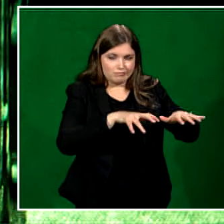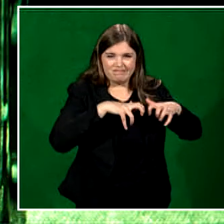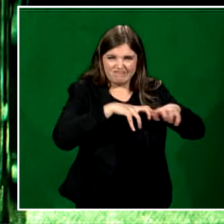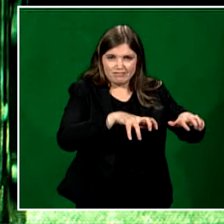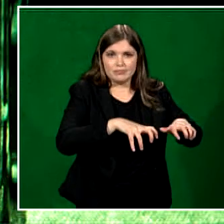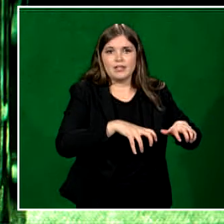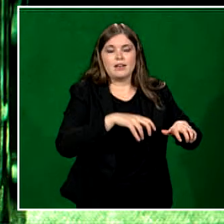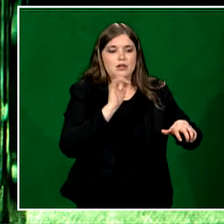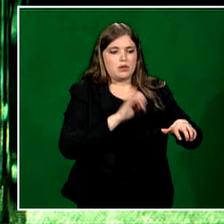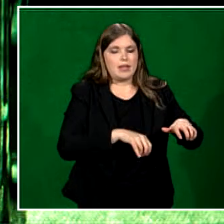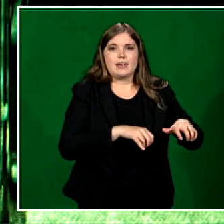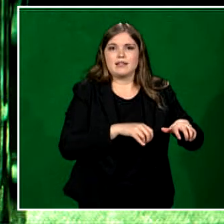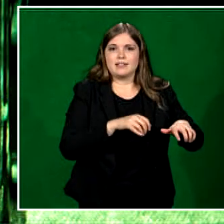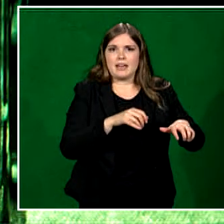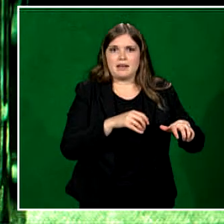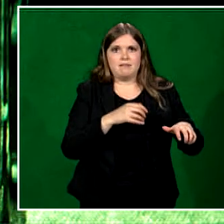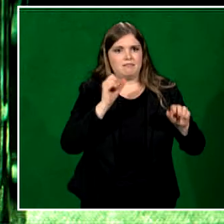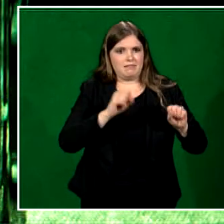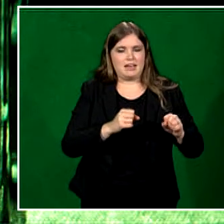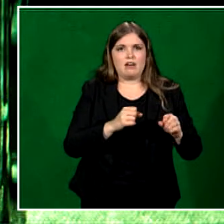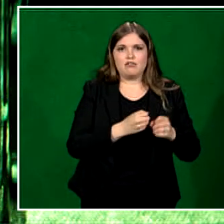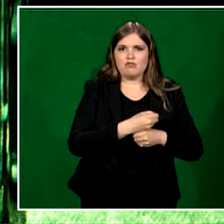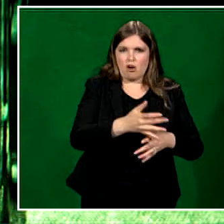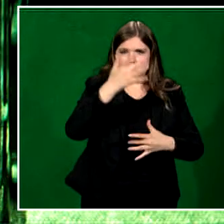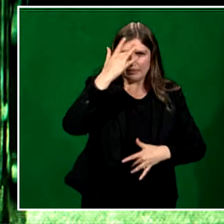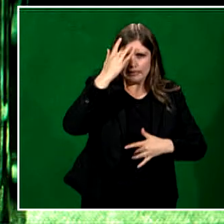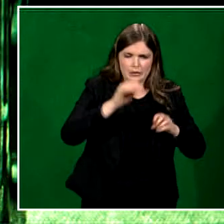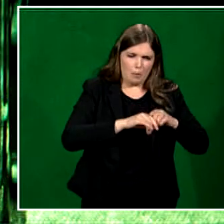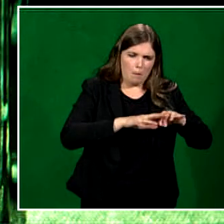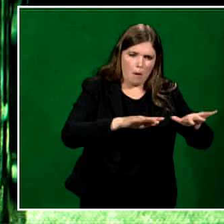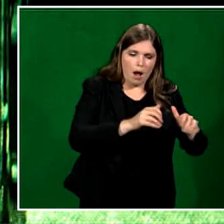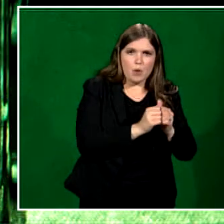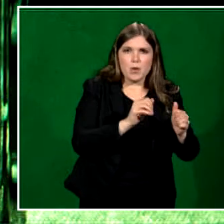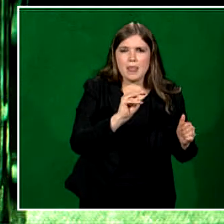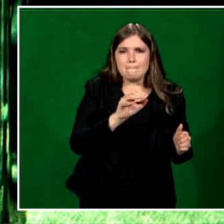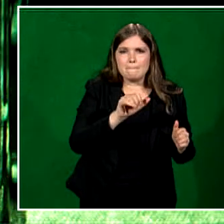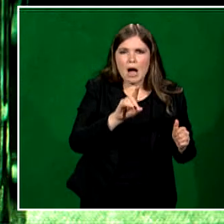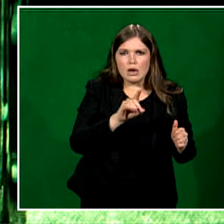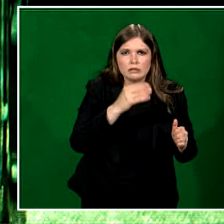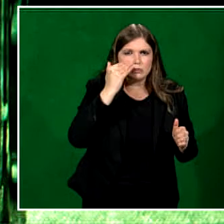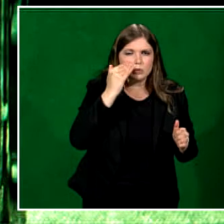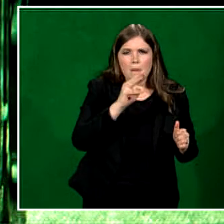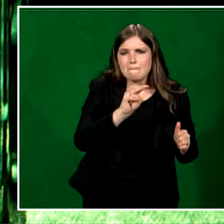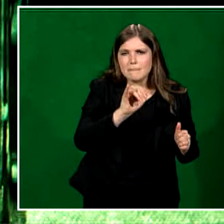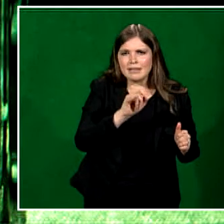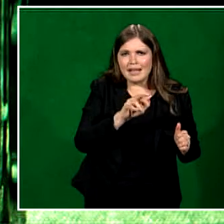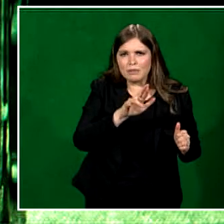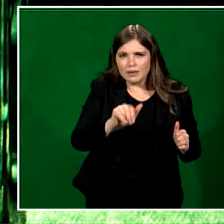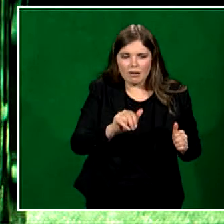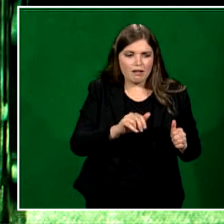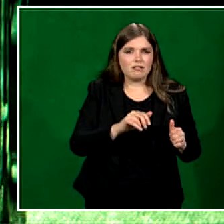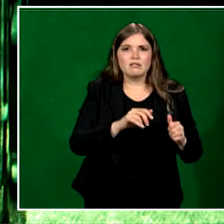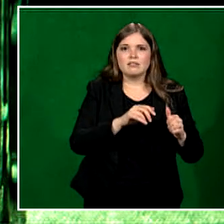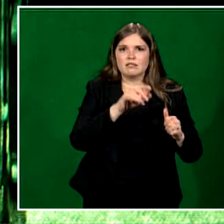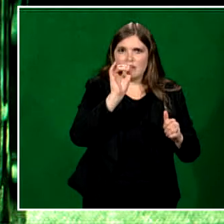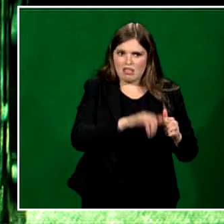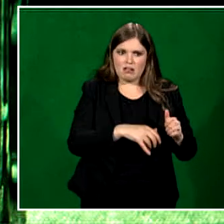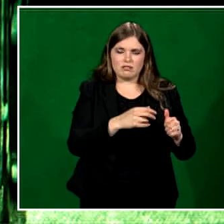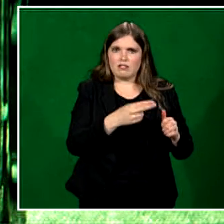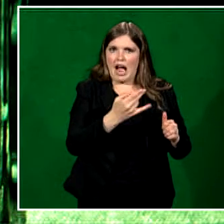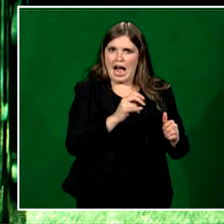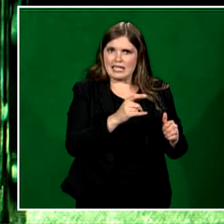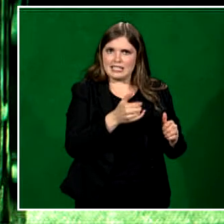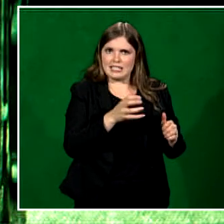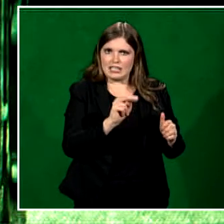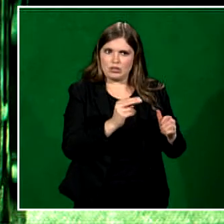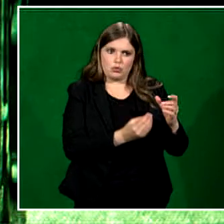being breeding grounds for malaria with the mud that the hyacinth grows in, as well as the reduction